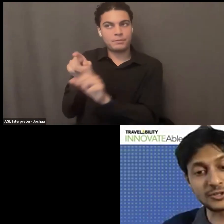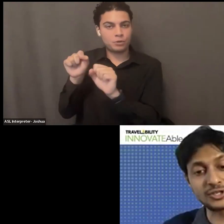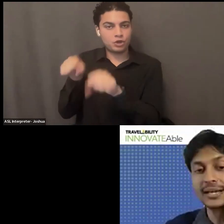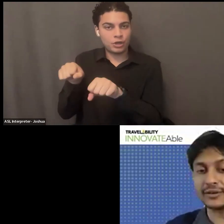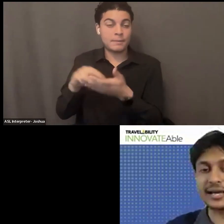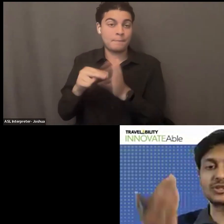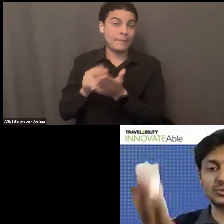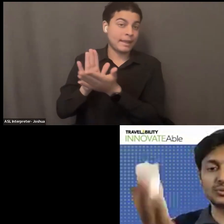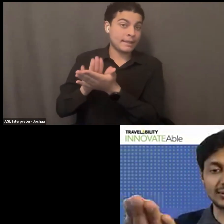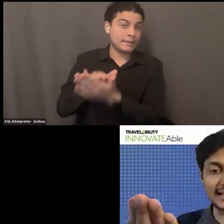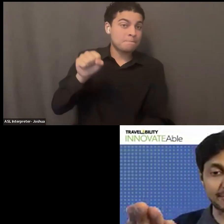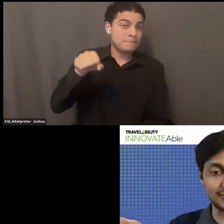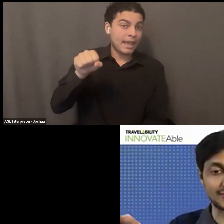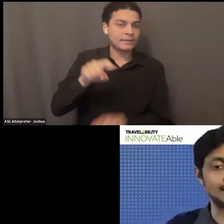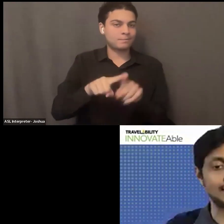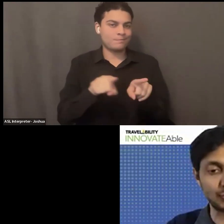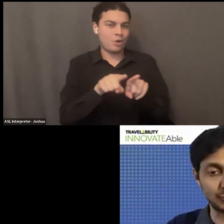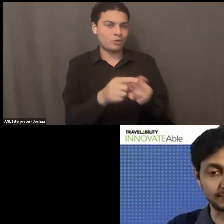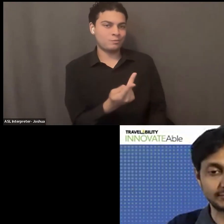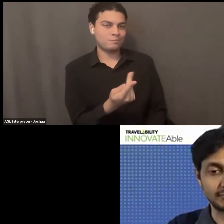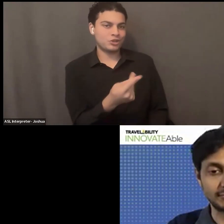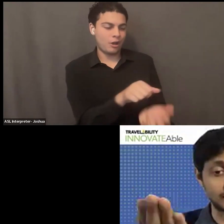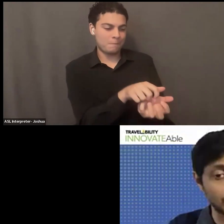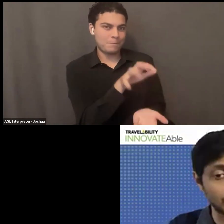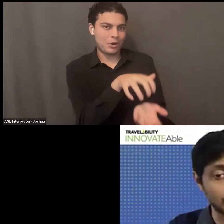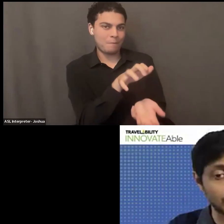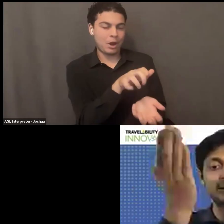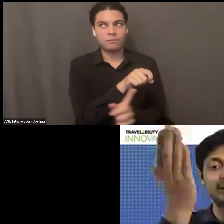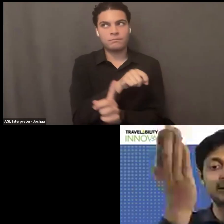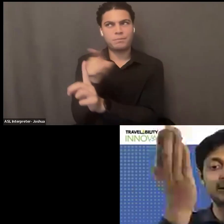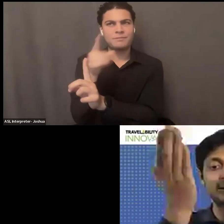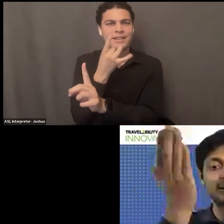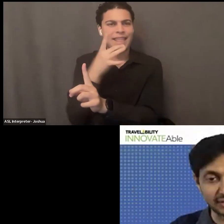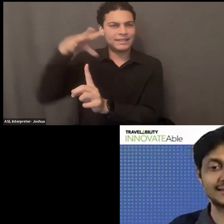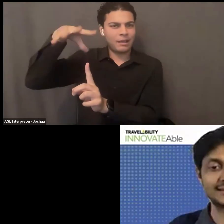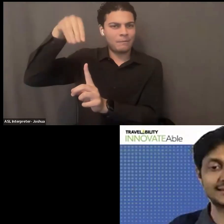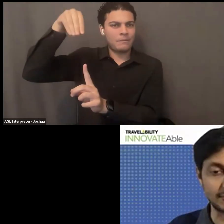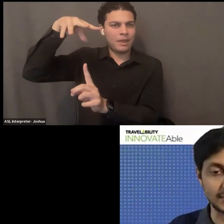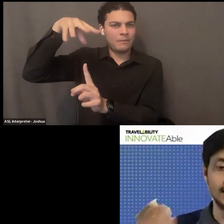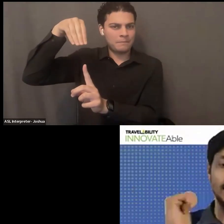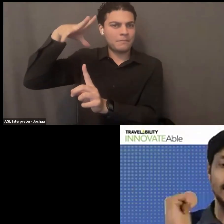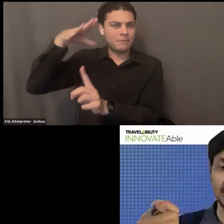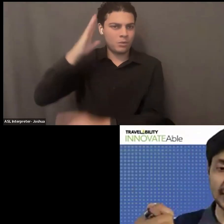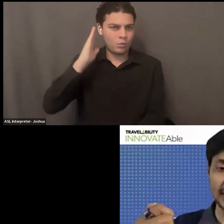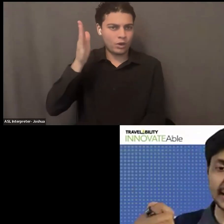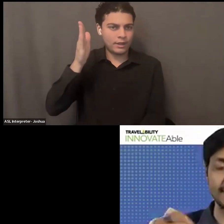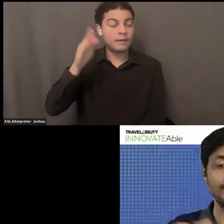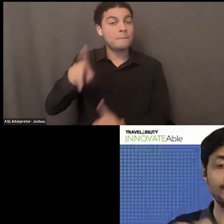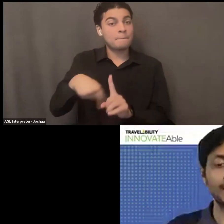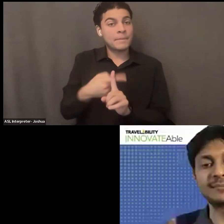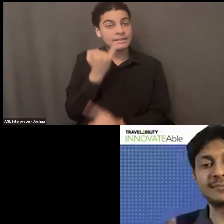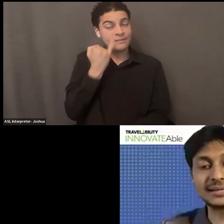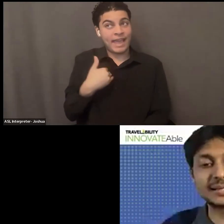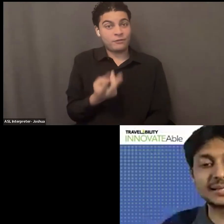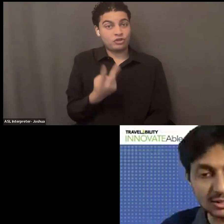the other problem was you could never have two clappers in the same room because both of them would turn on and off at the same time. With the